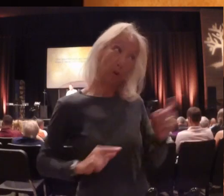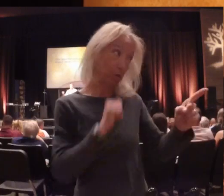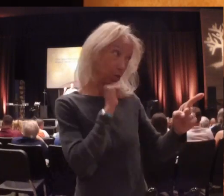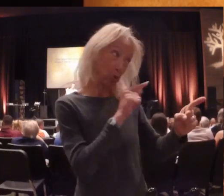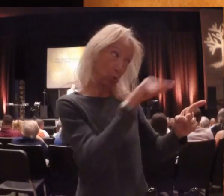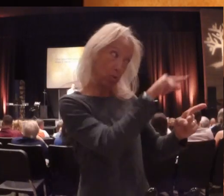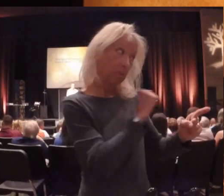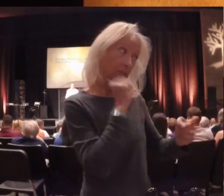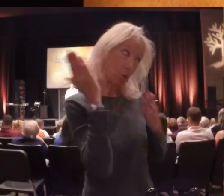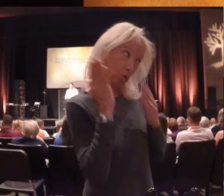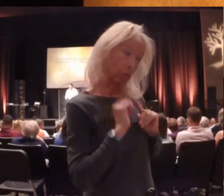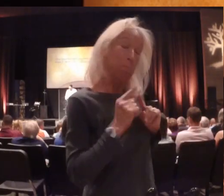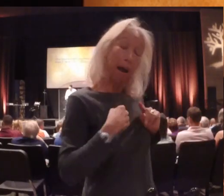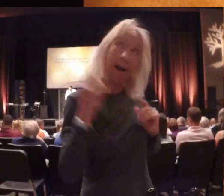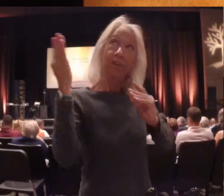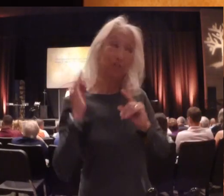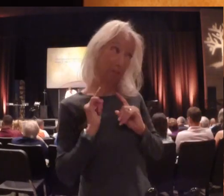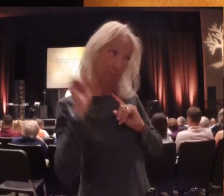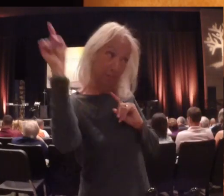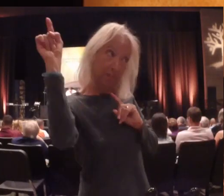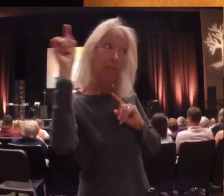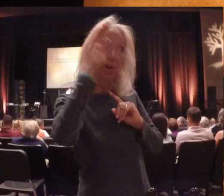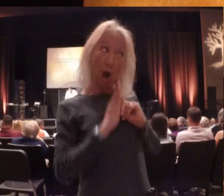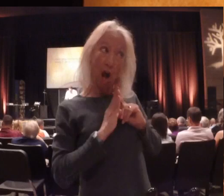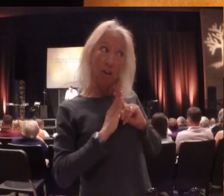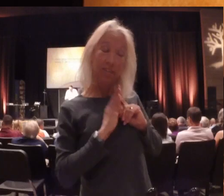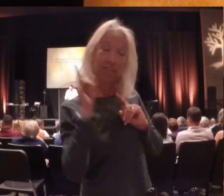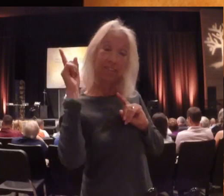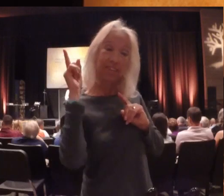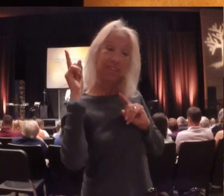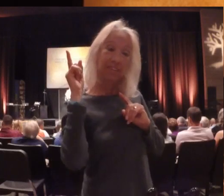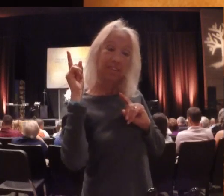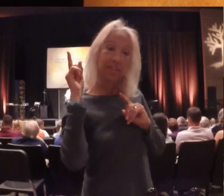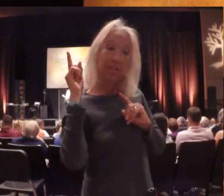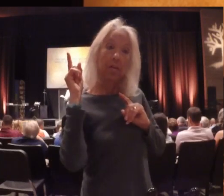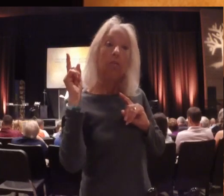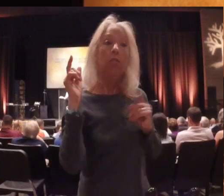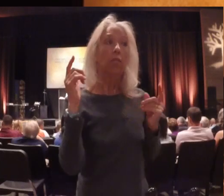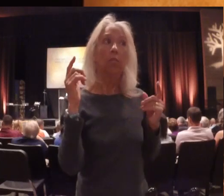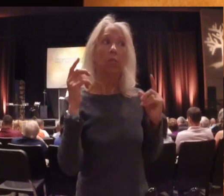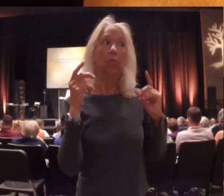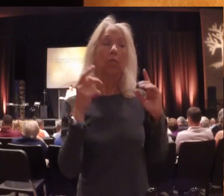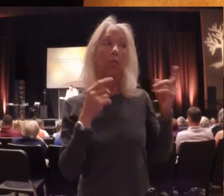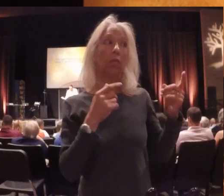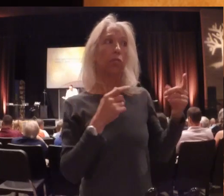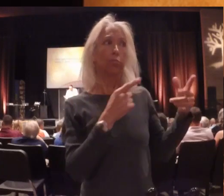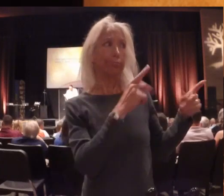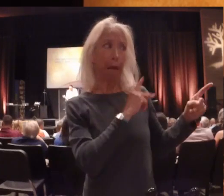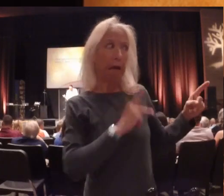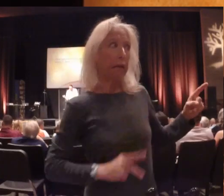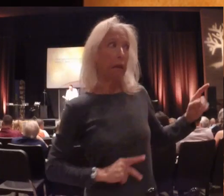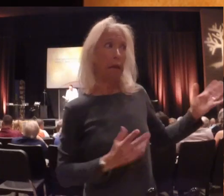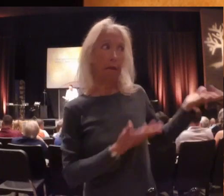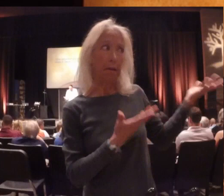serve him and I know you don't follow him, but before whom I stand, surely, were it not that I regard the presence of Jehoshaphat, king of Judah, I